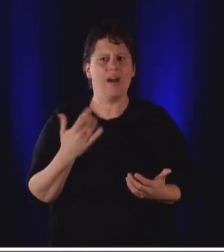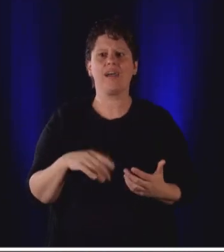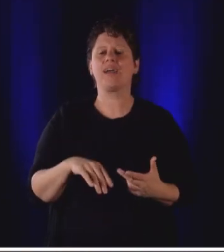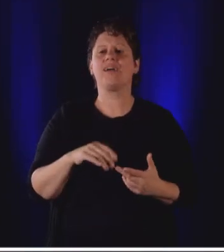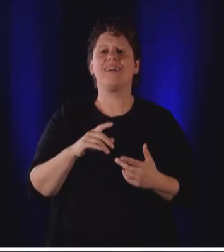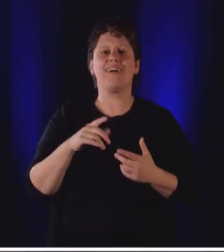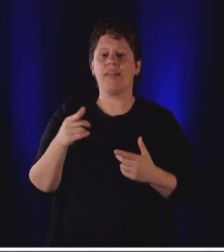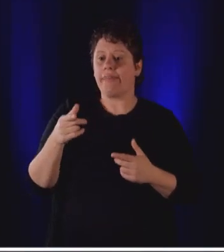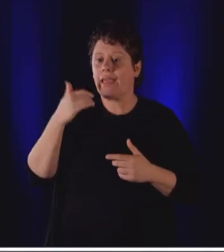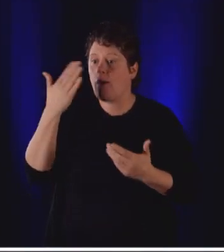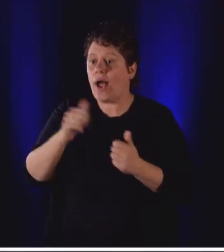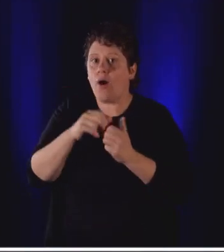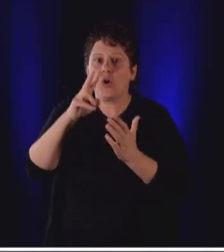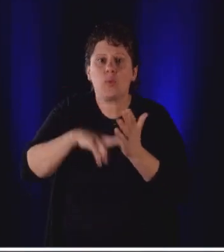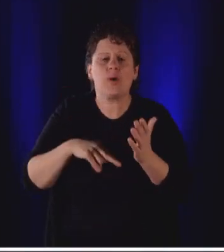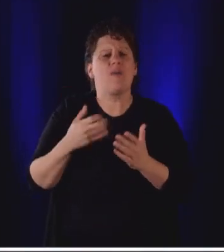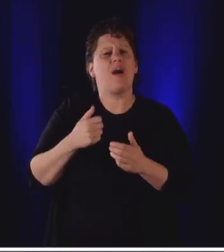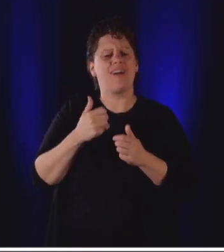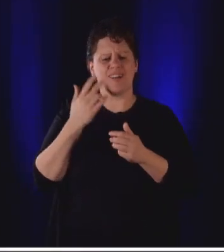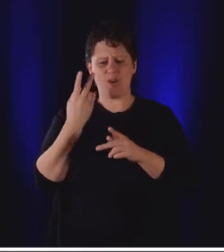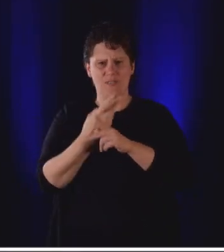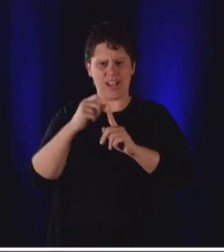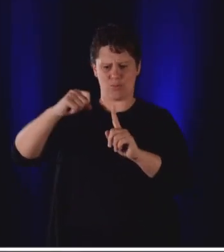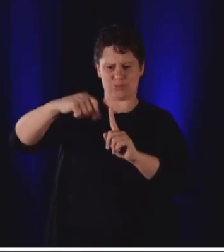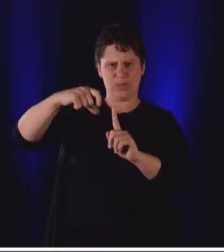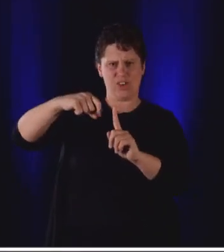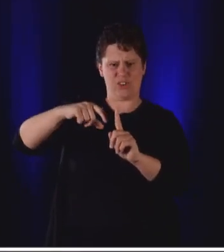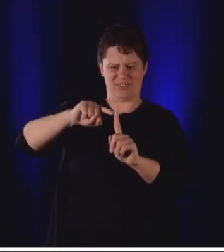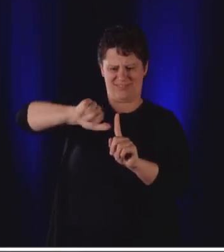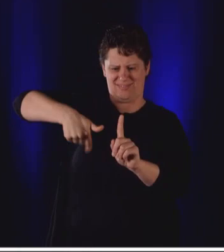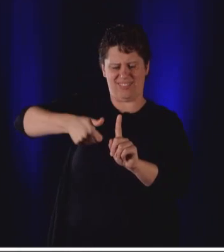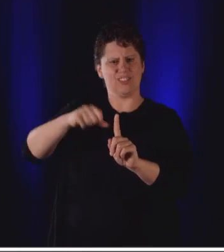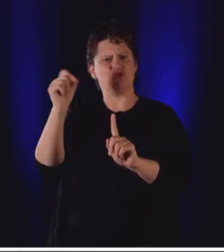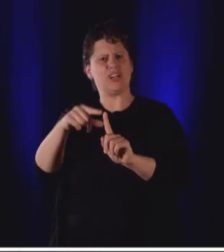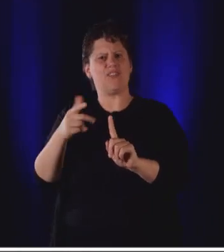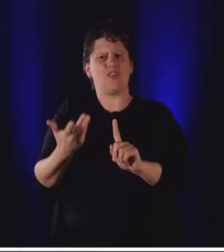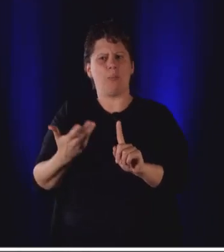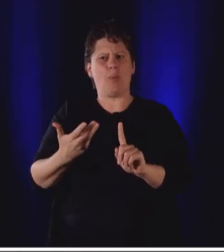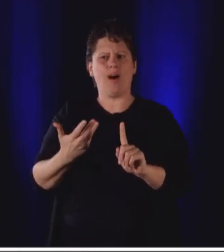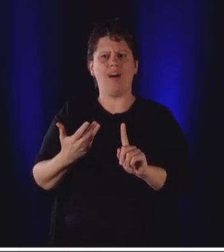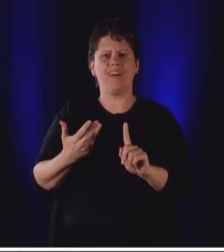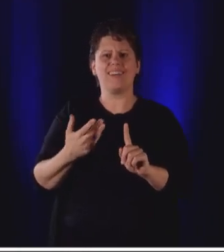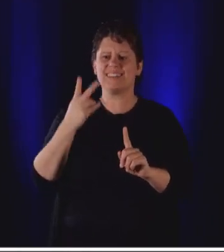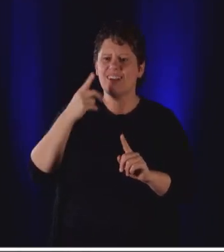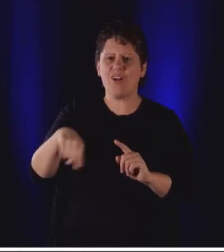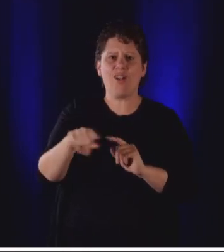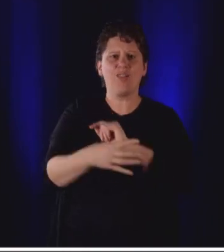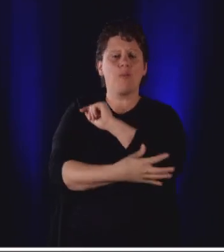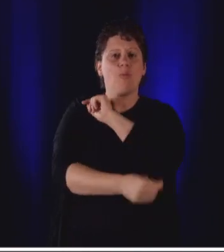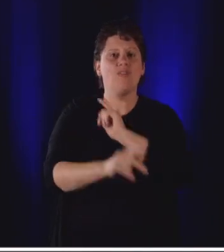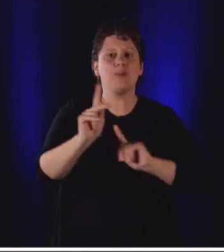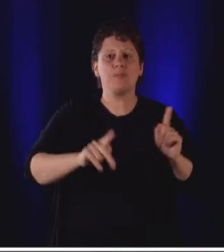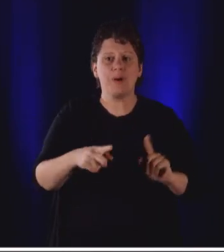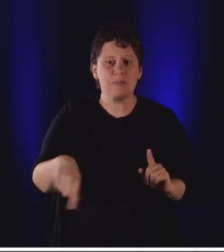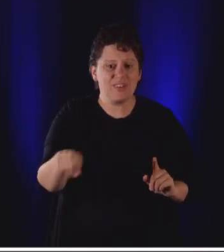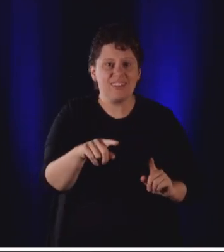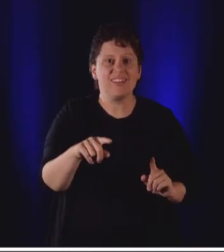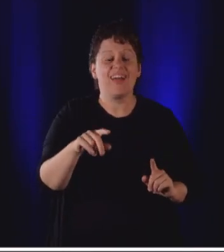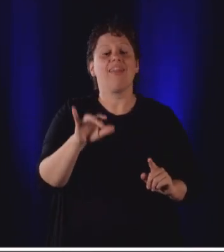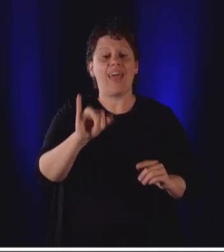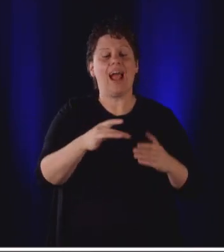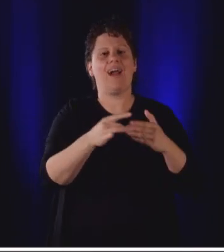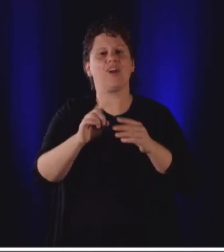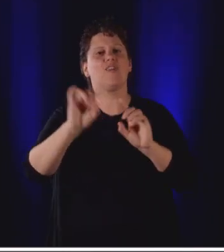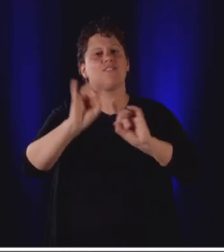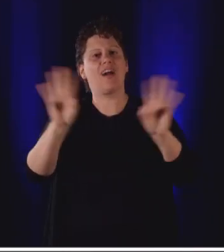illiteracy. Because in my thought, all poverty is a form of violence. And if we're living in an impoverished world and we feel